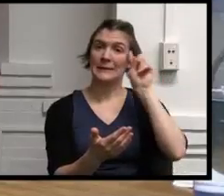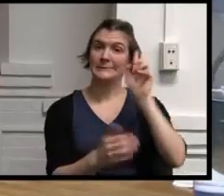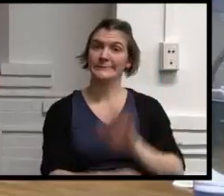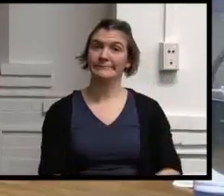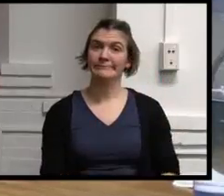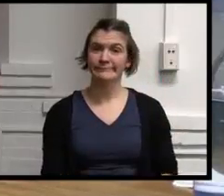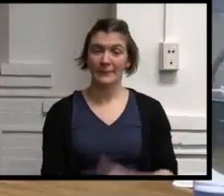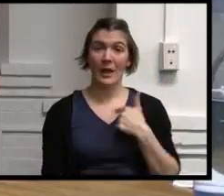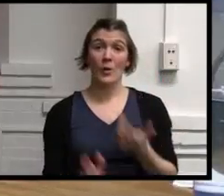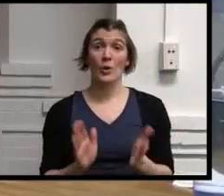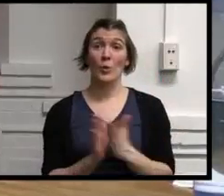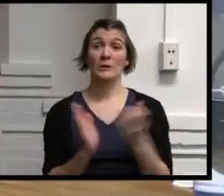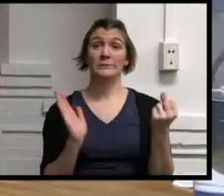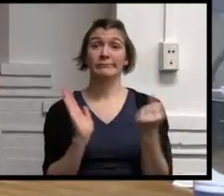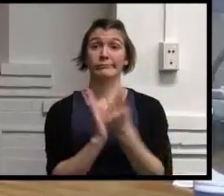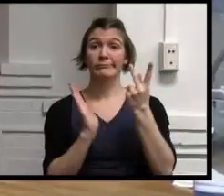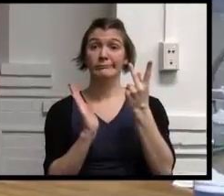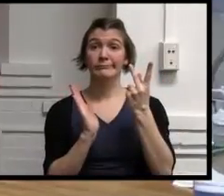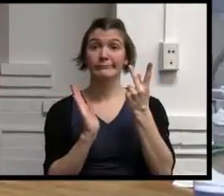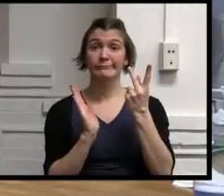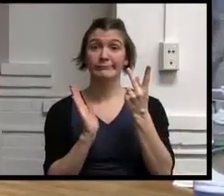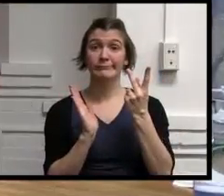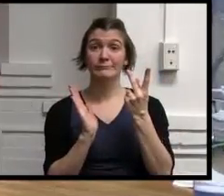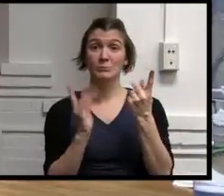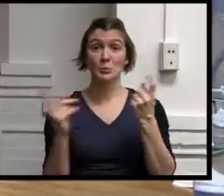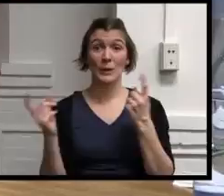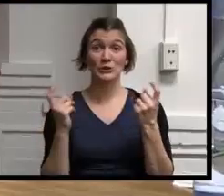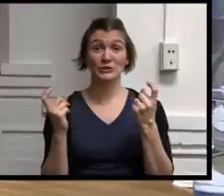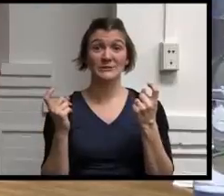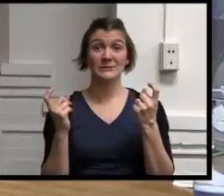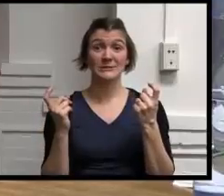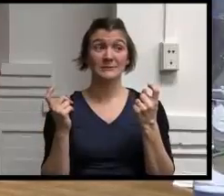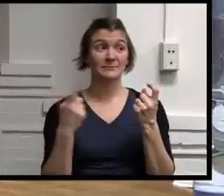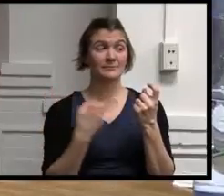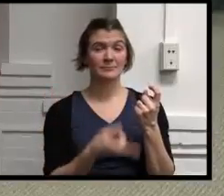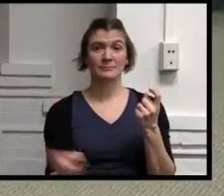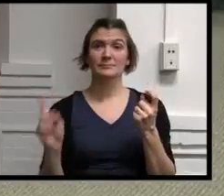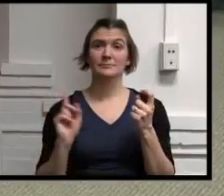$65,239.80, and we request your approval. Any questions from anybody on the board?